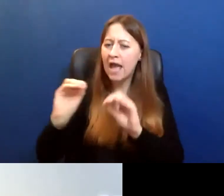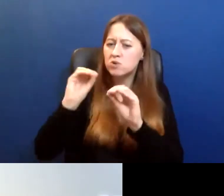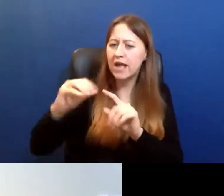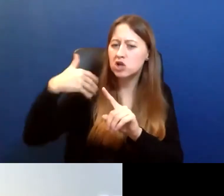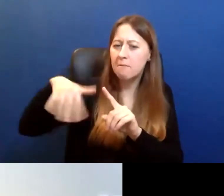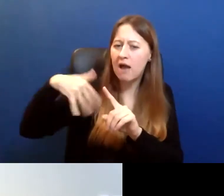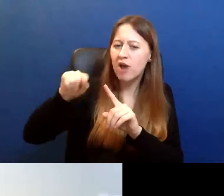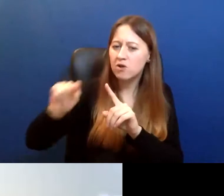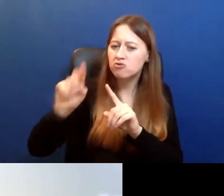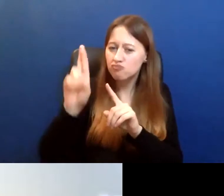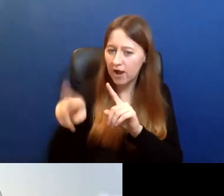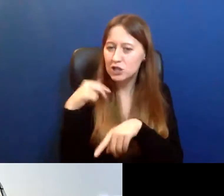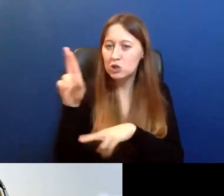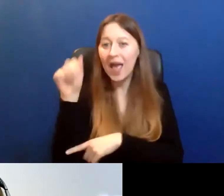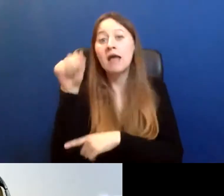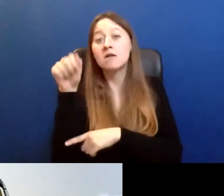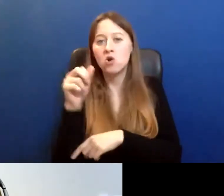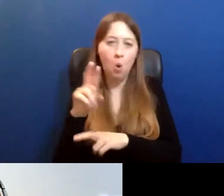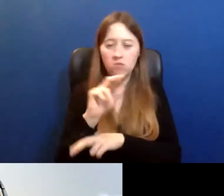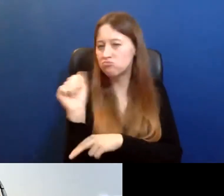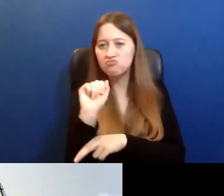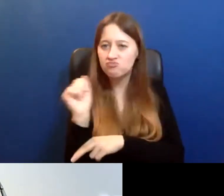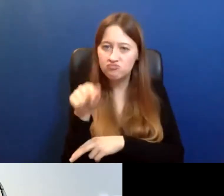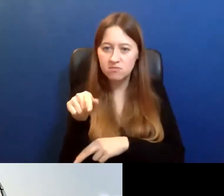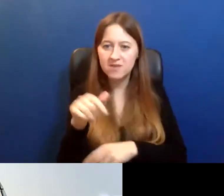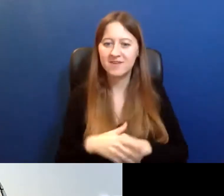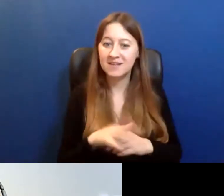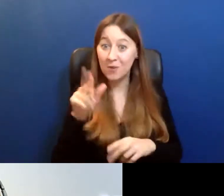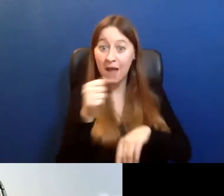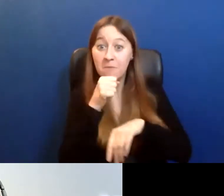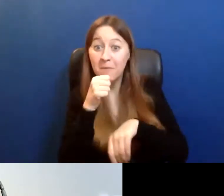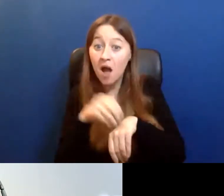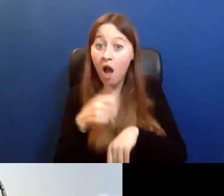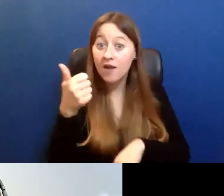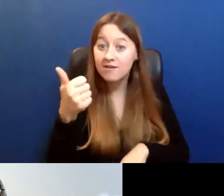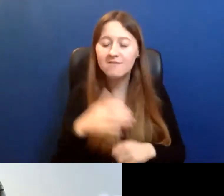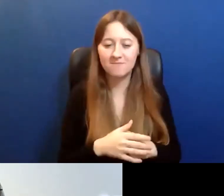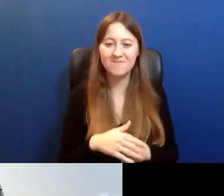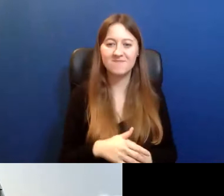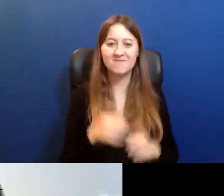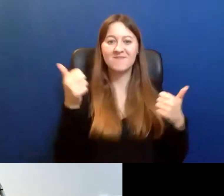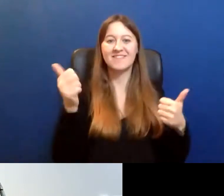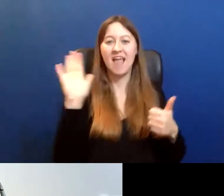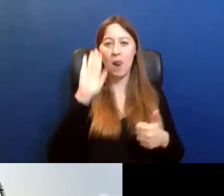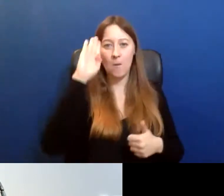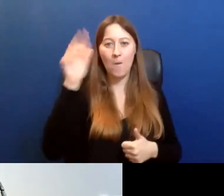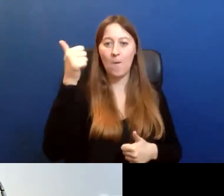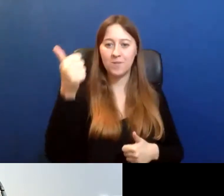Paul? And maybe if you have, yeah. Hi. Hello. Nice to see you.